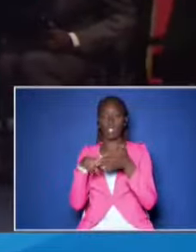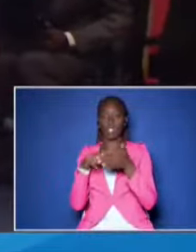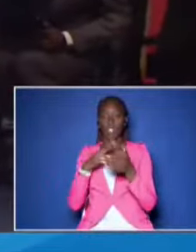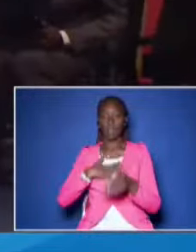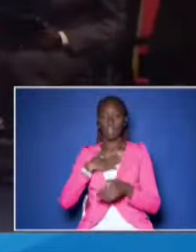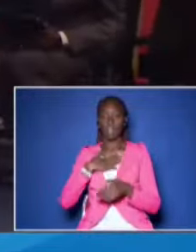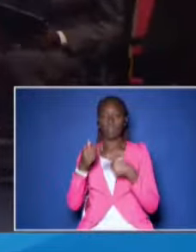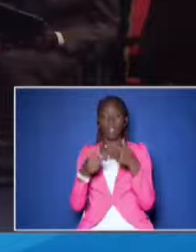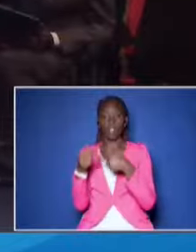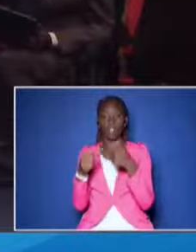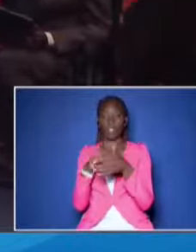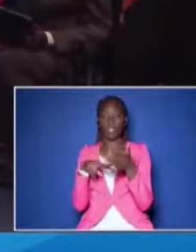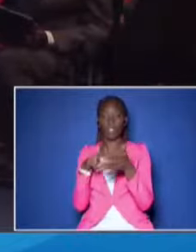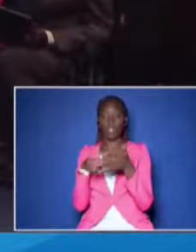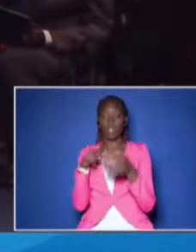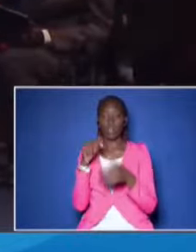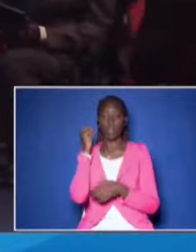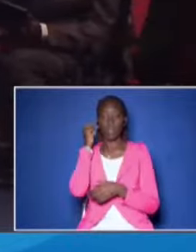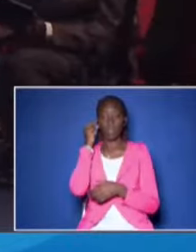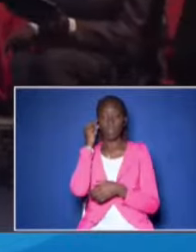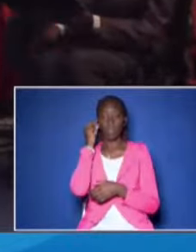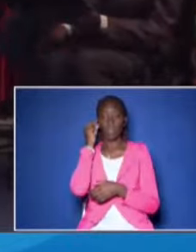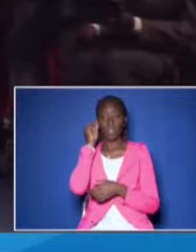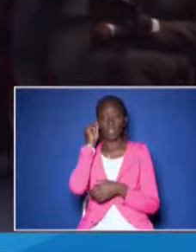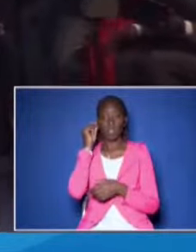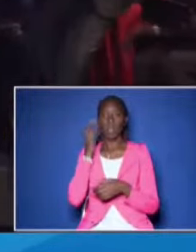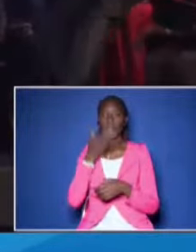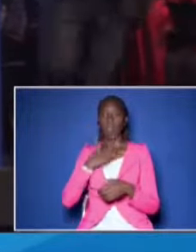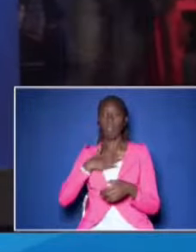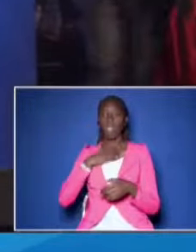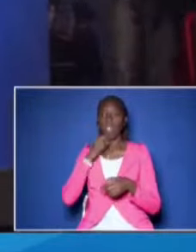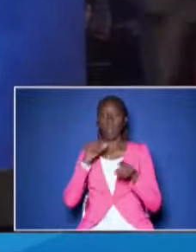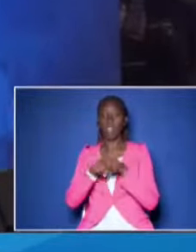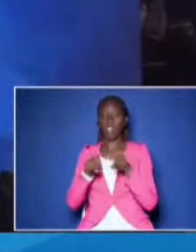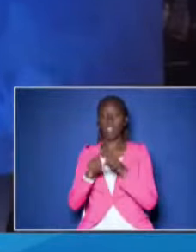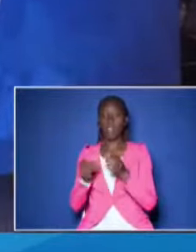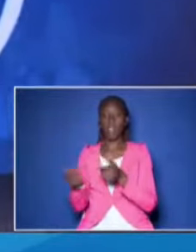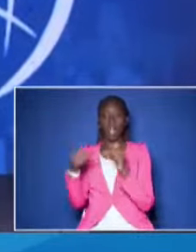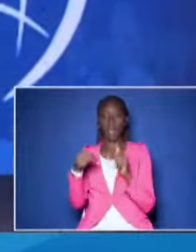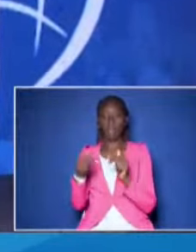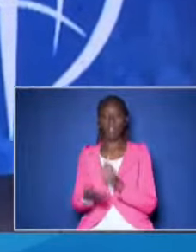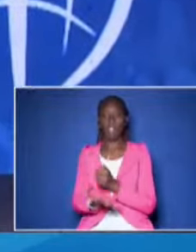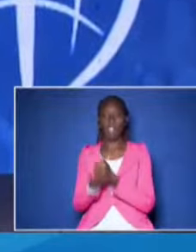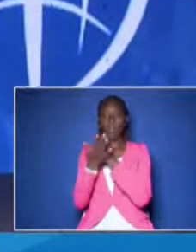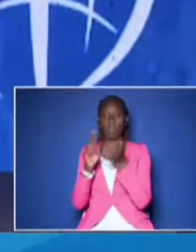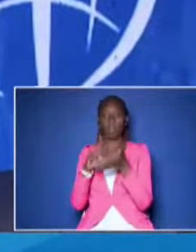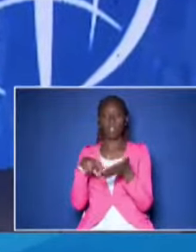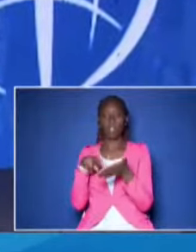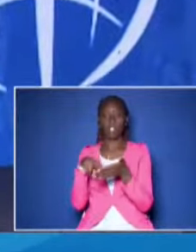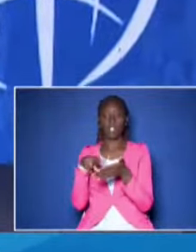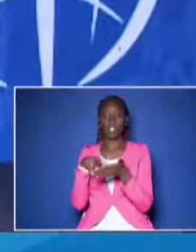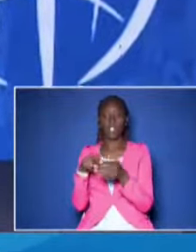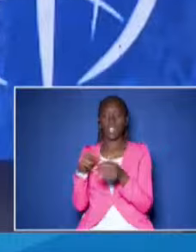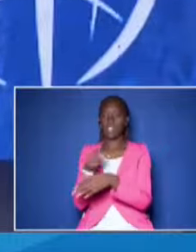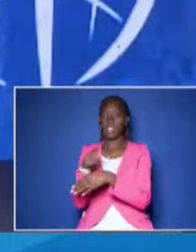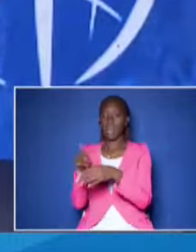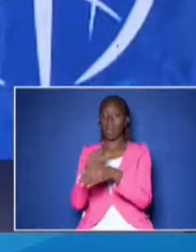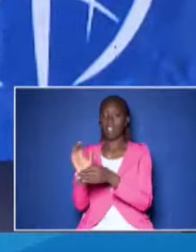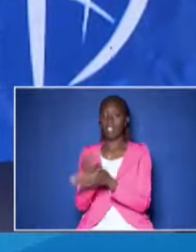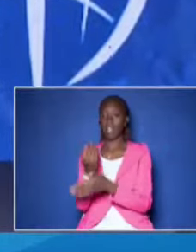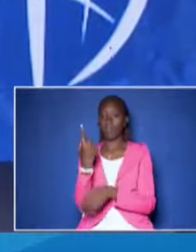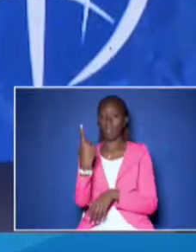on let's go Pastor Dan my brother Dan all right so Psalm